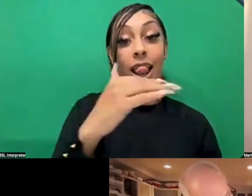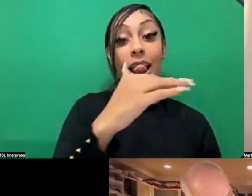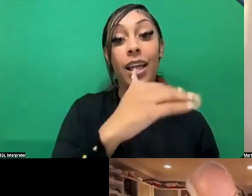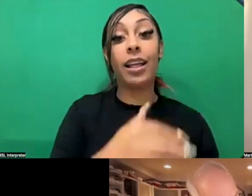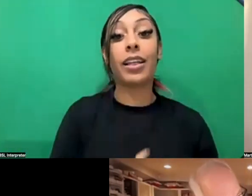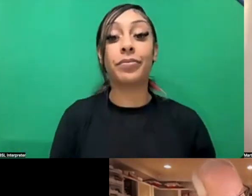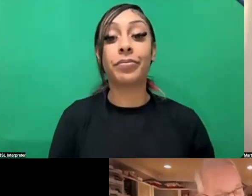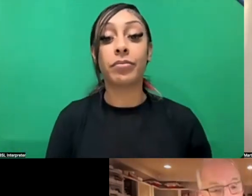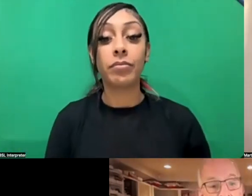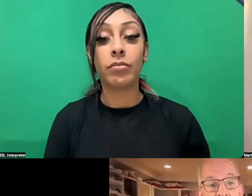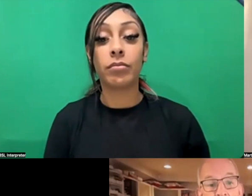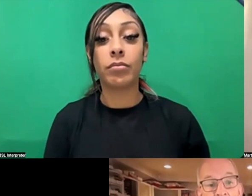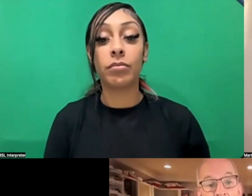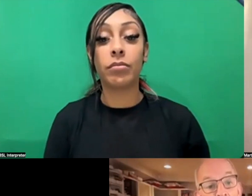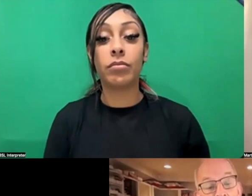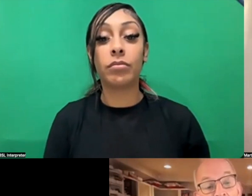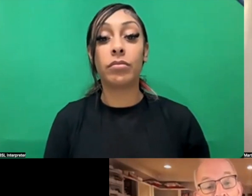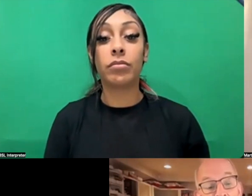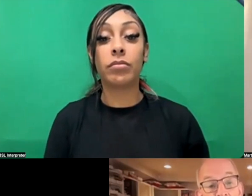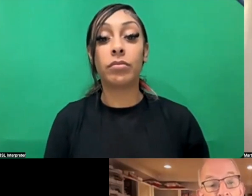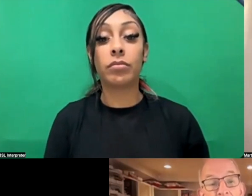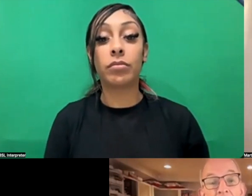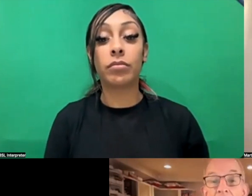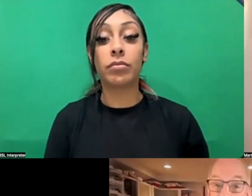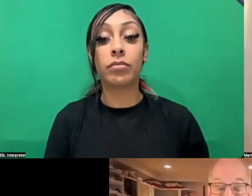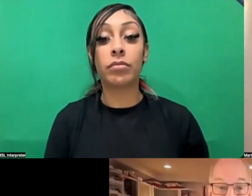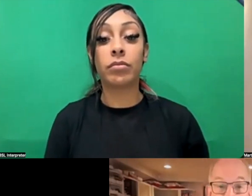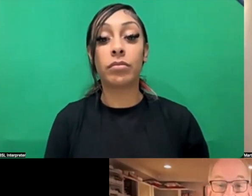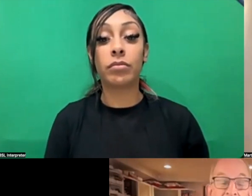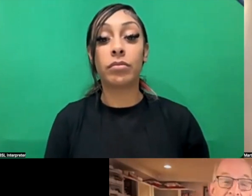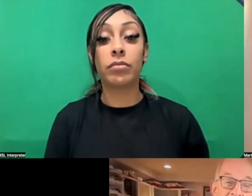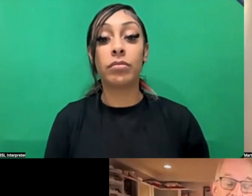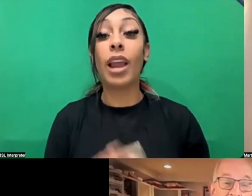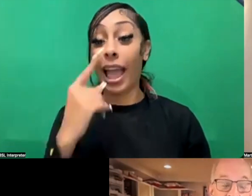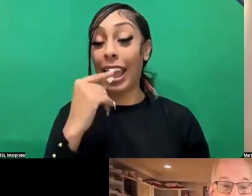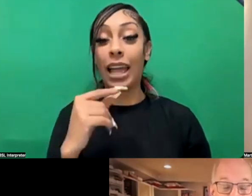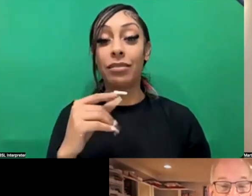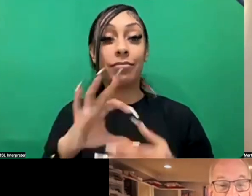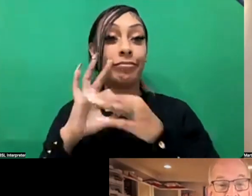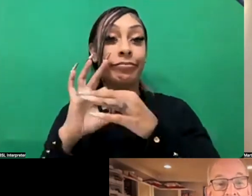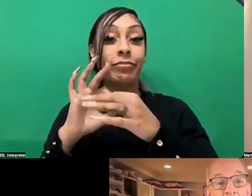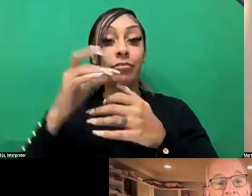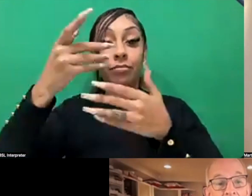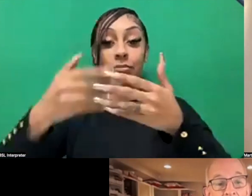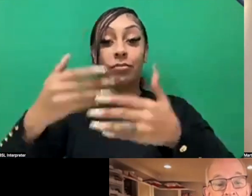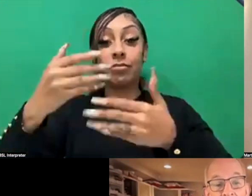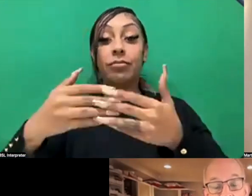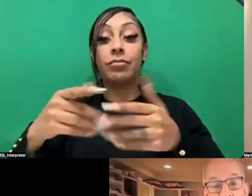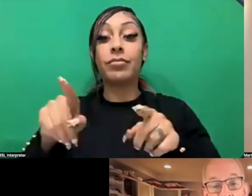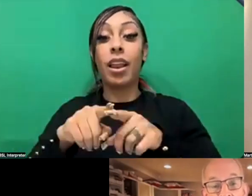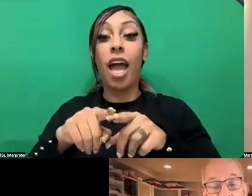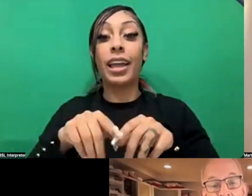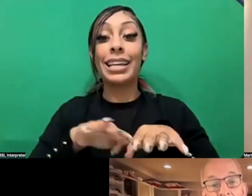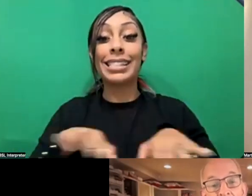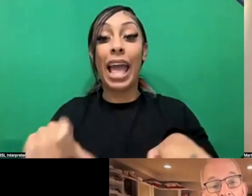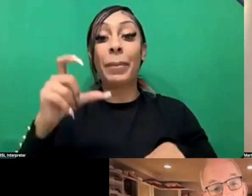but I could also play that around over multiple rows, just as though a guitar neck was sitting on a table and I was playing a C